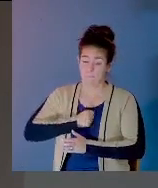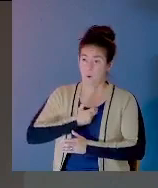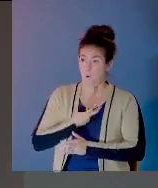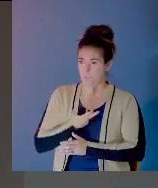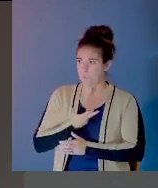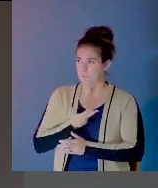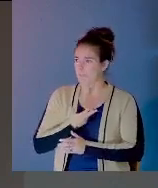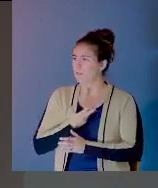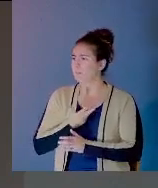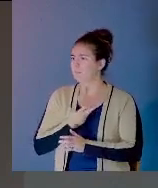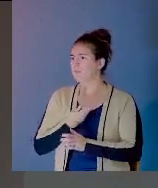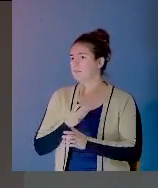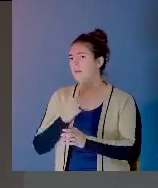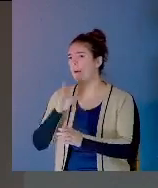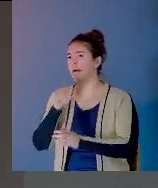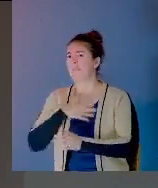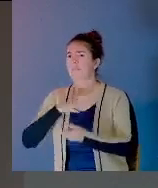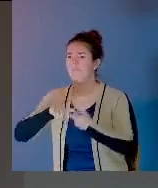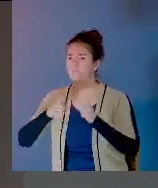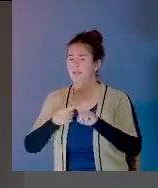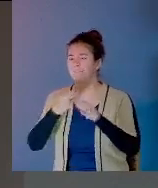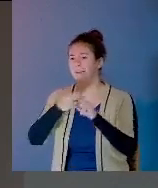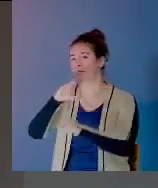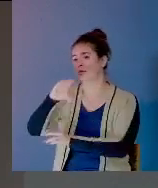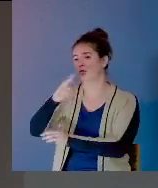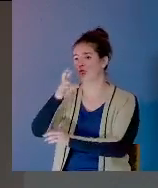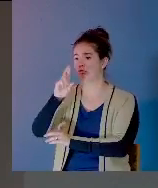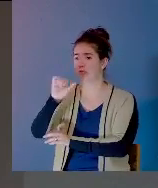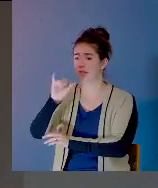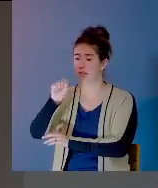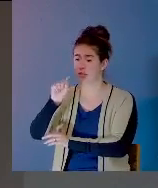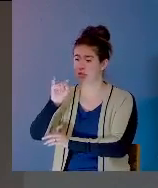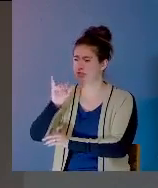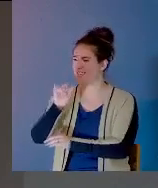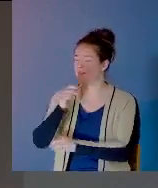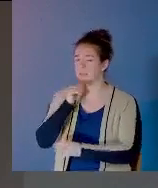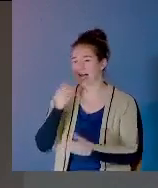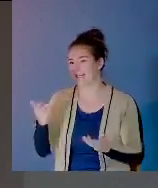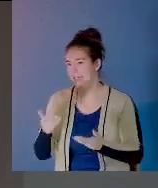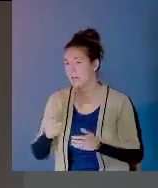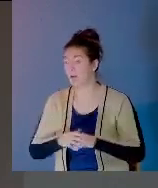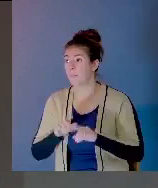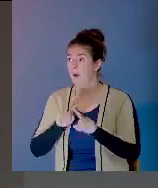tonight, but he helped me like get acquainted with God.